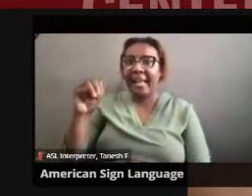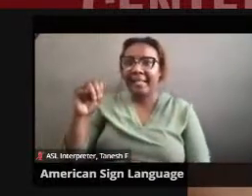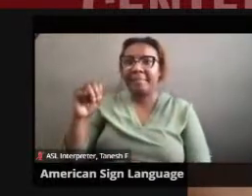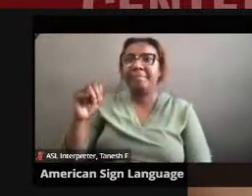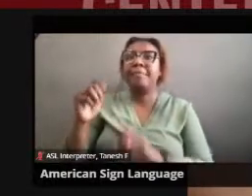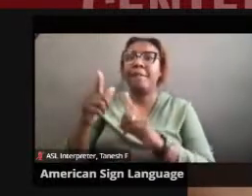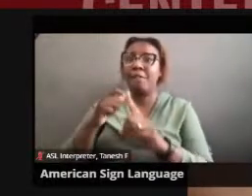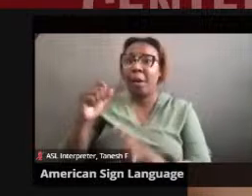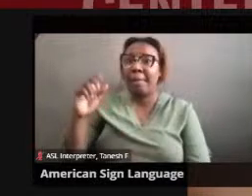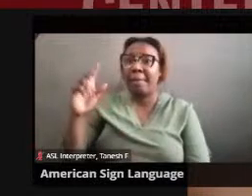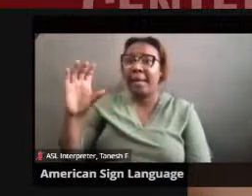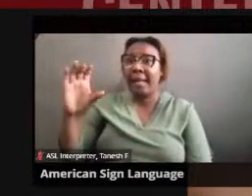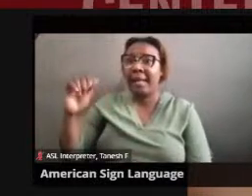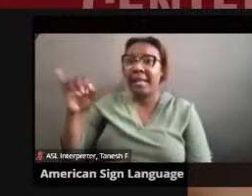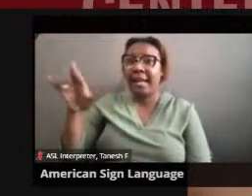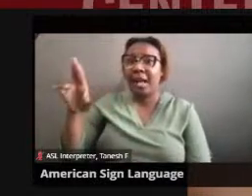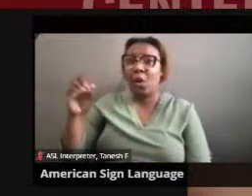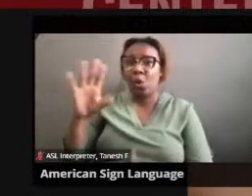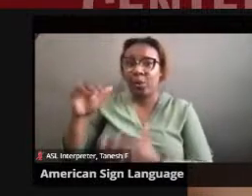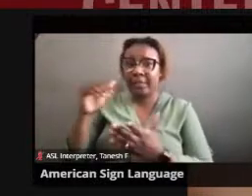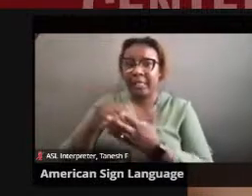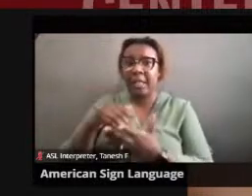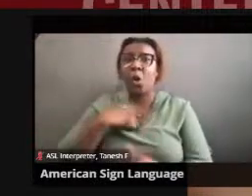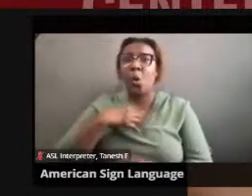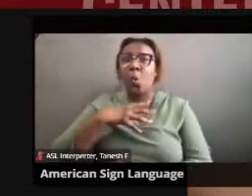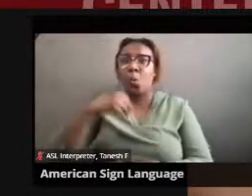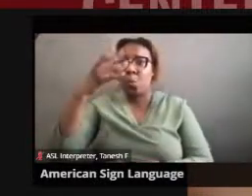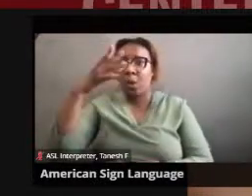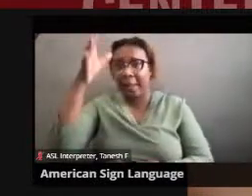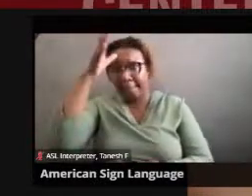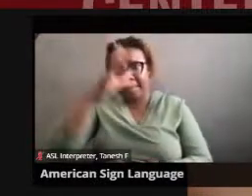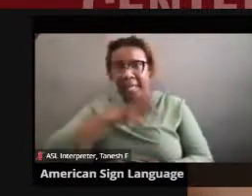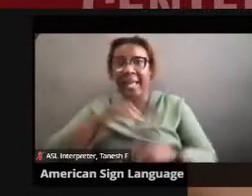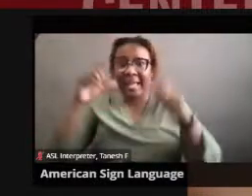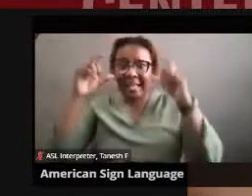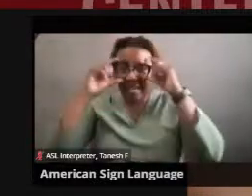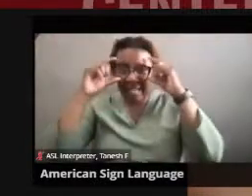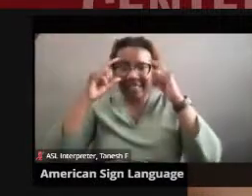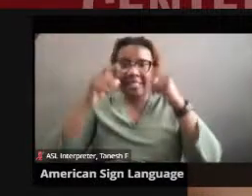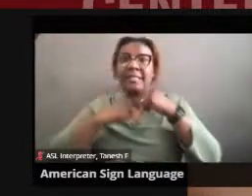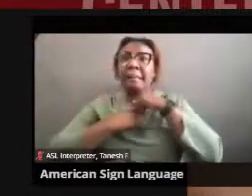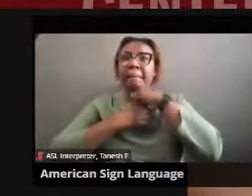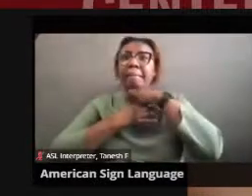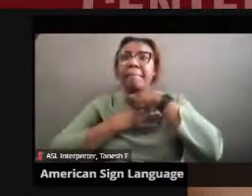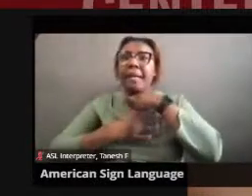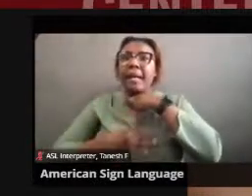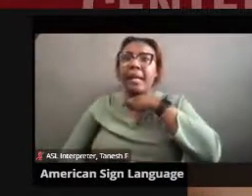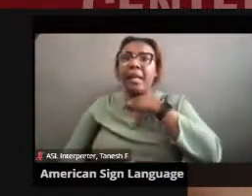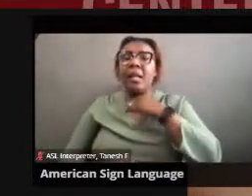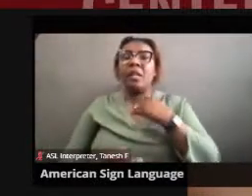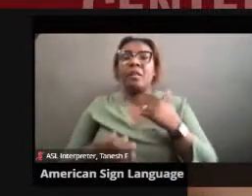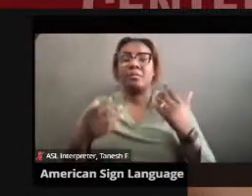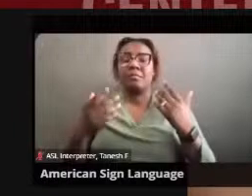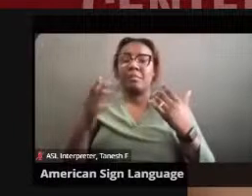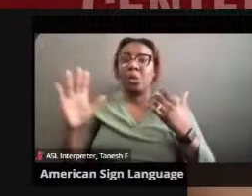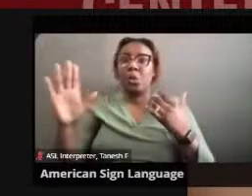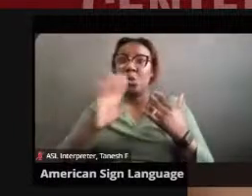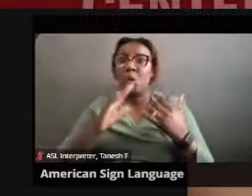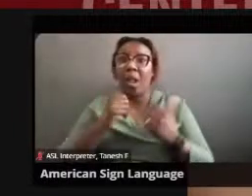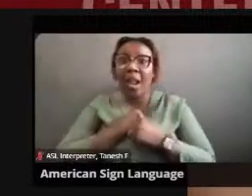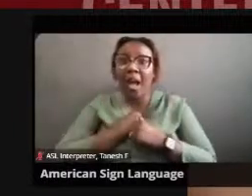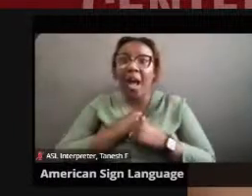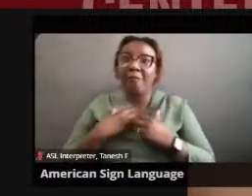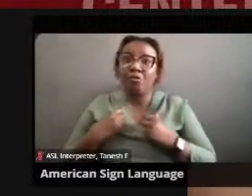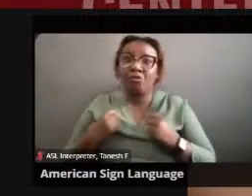glasses, wearing a button-up shirt tonight. And I want to pray that we take the love and strength that we've gathered here tonight and go out again